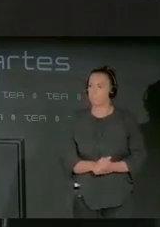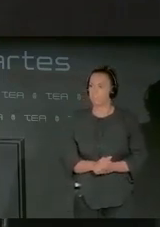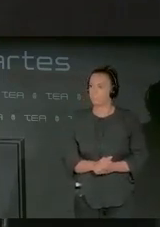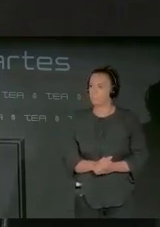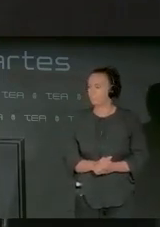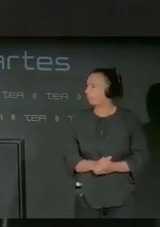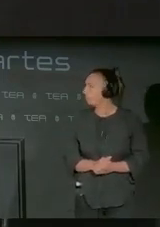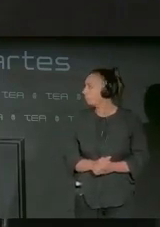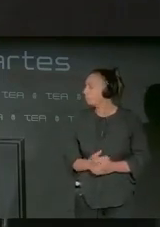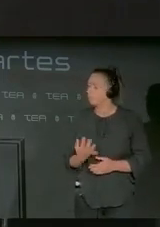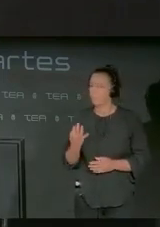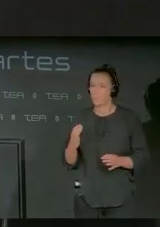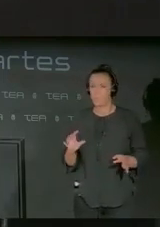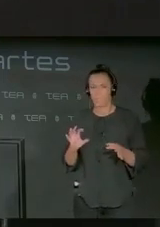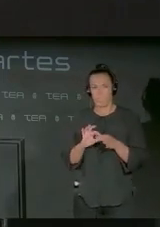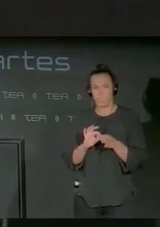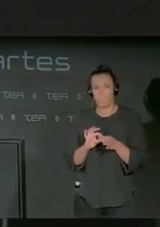available.